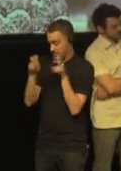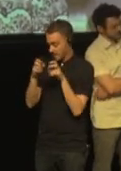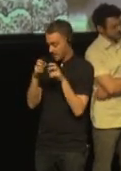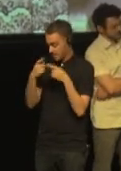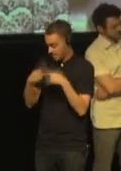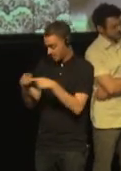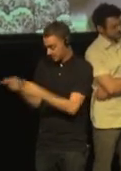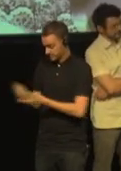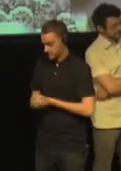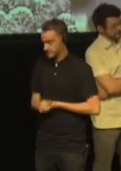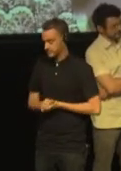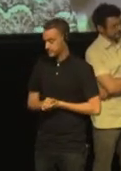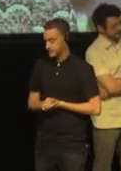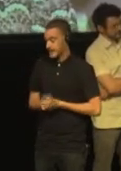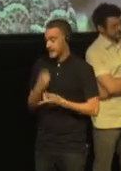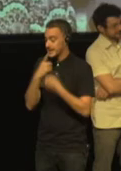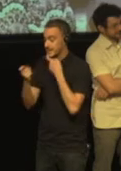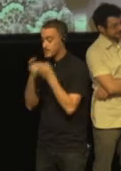other.